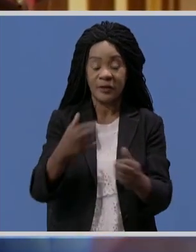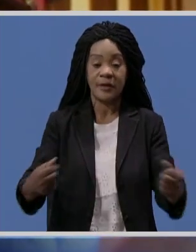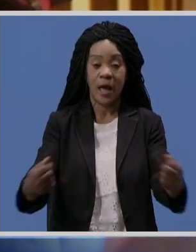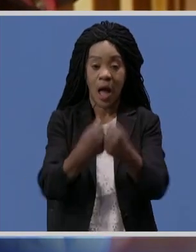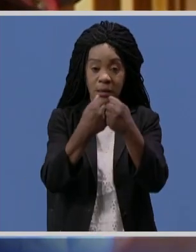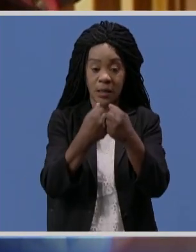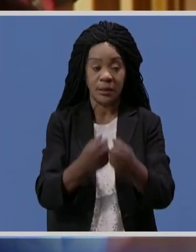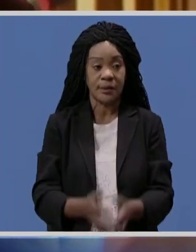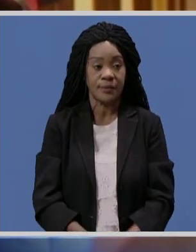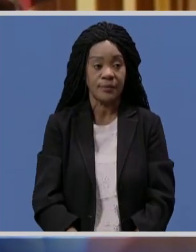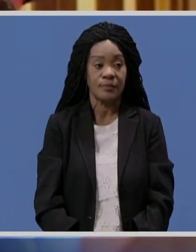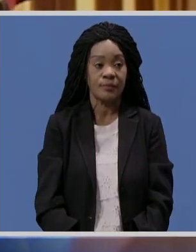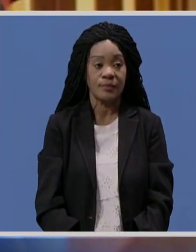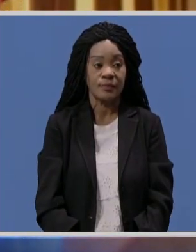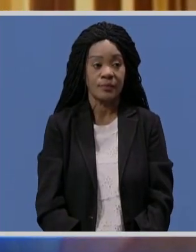happened